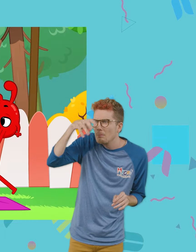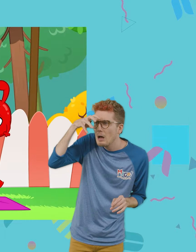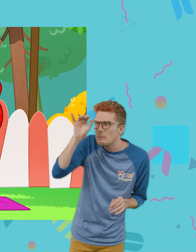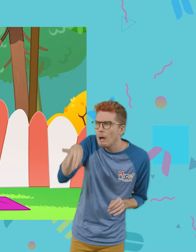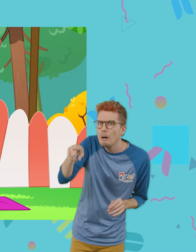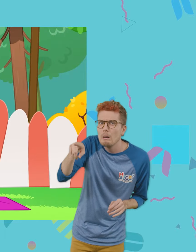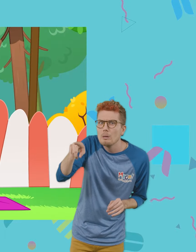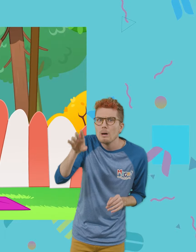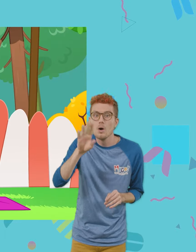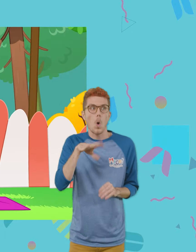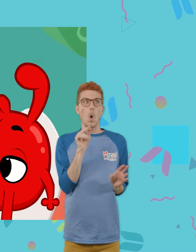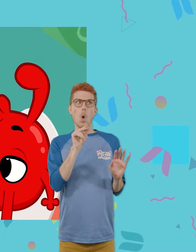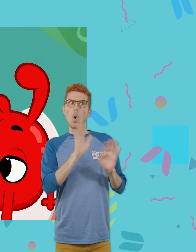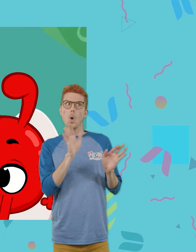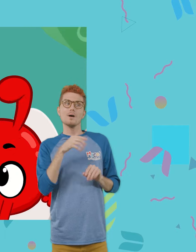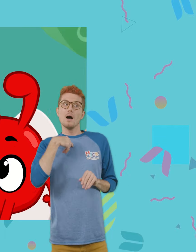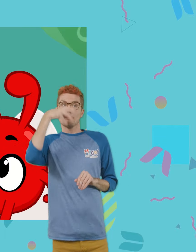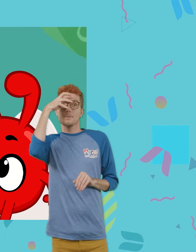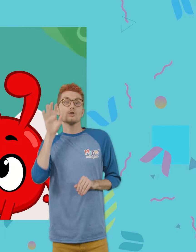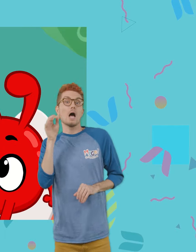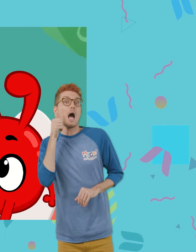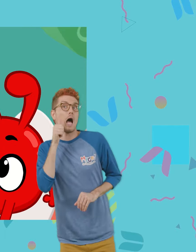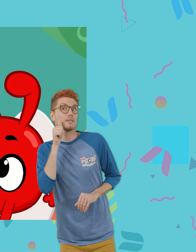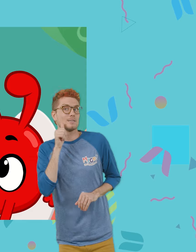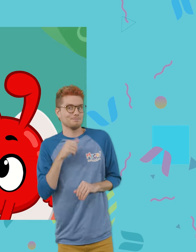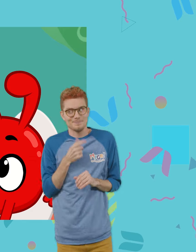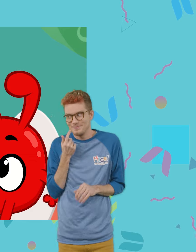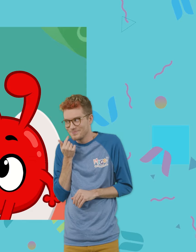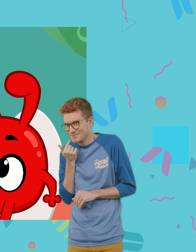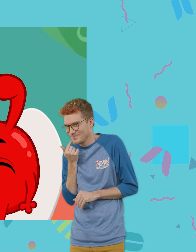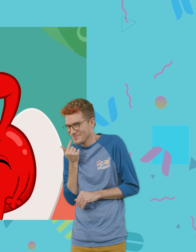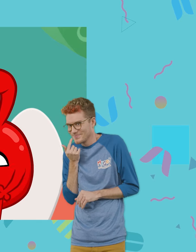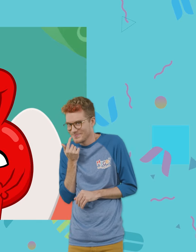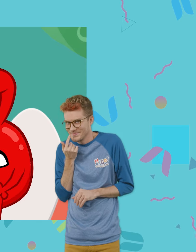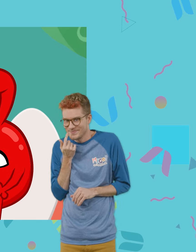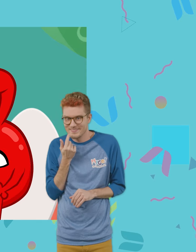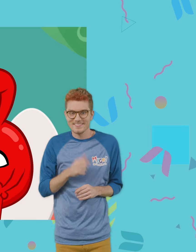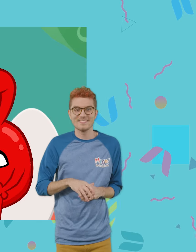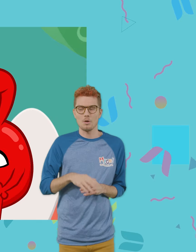Mila? Is that you? Oh, no. I'm Mila's aunt.